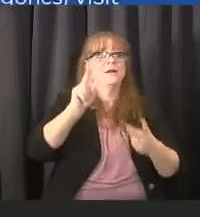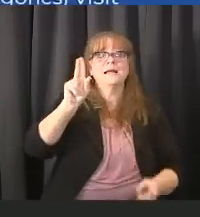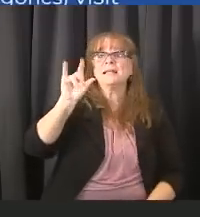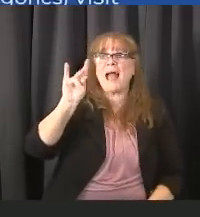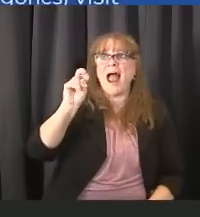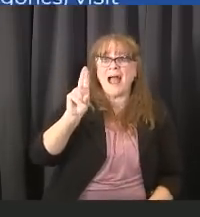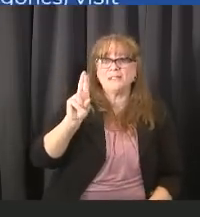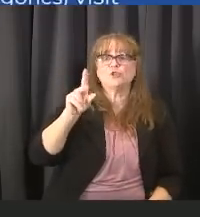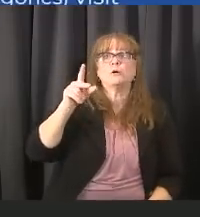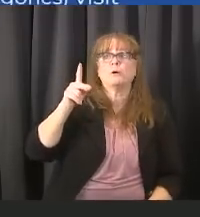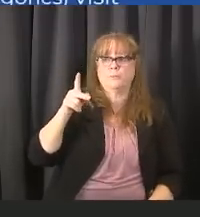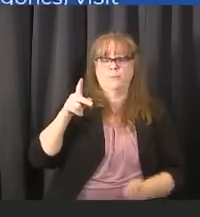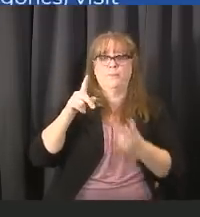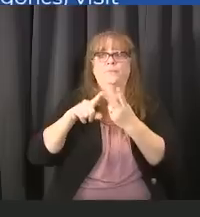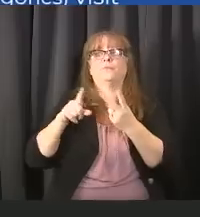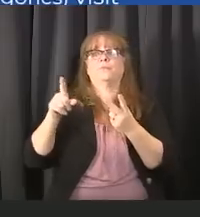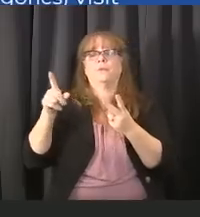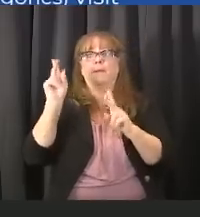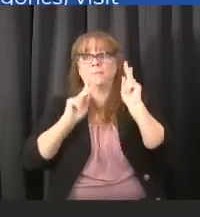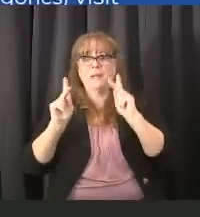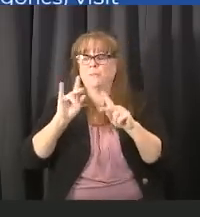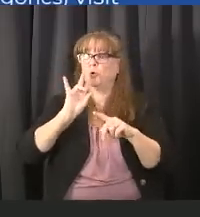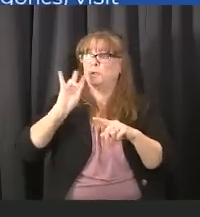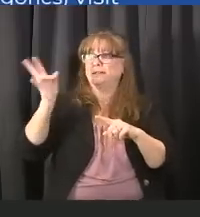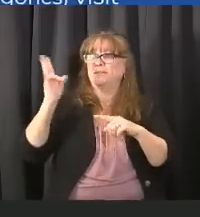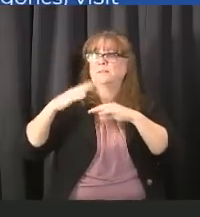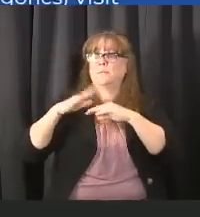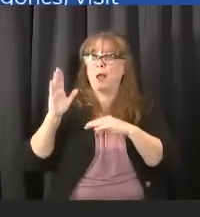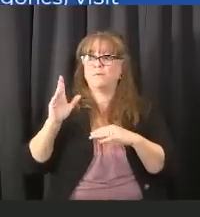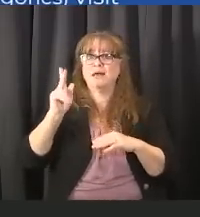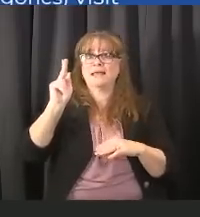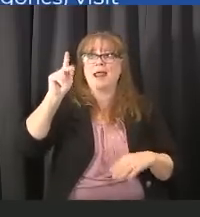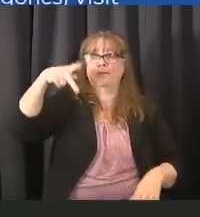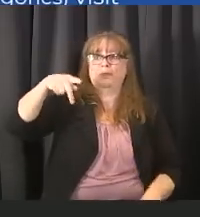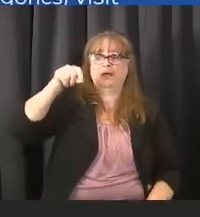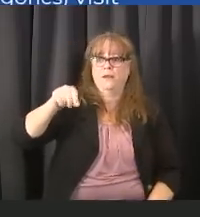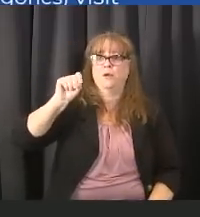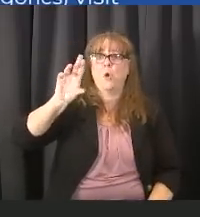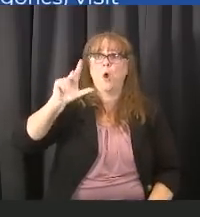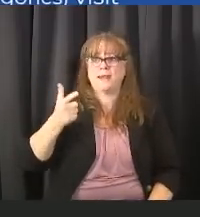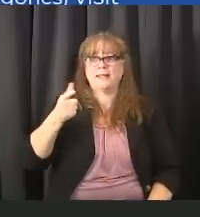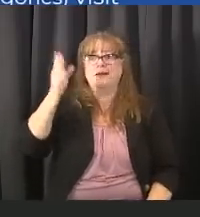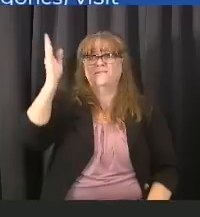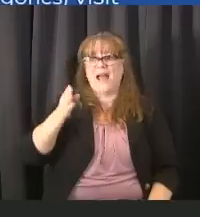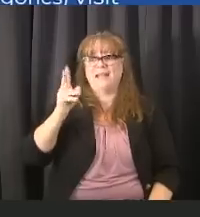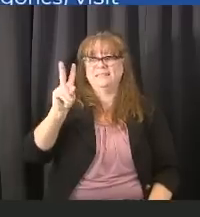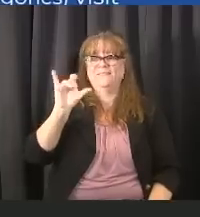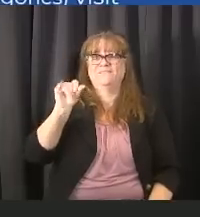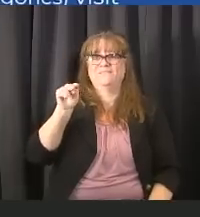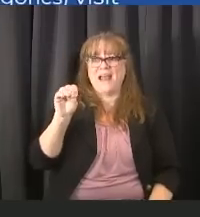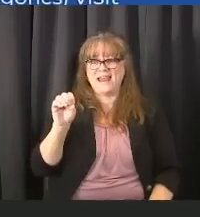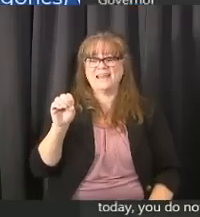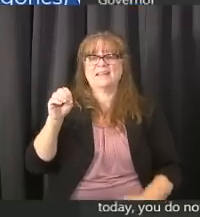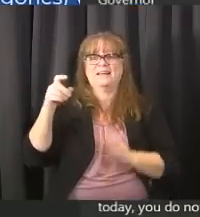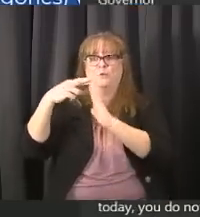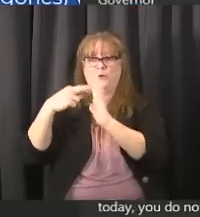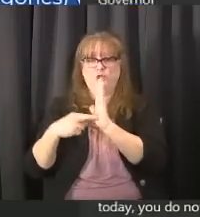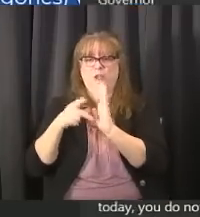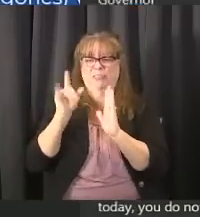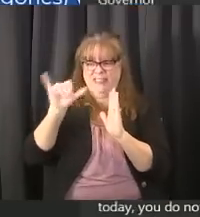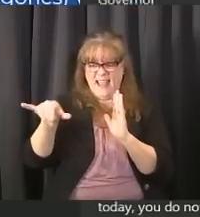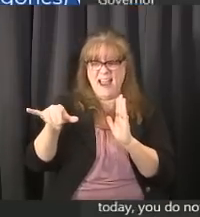visit kp.org/COVID vaccine to complete the sign up. Again, everybody over 70 won't get it in 1 week because